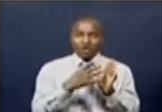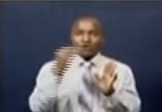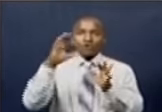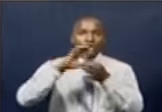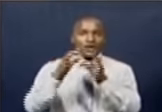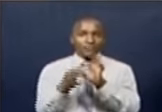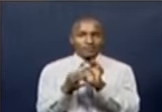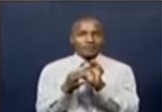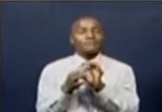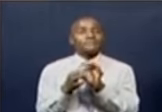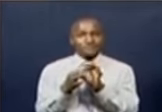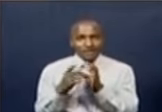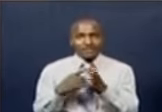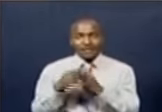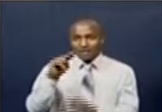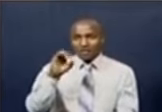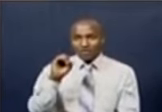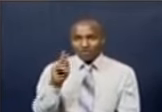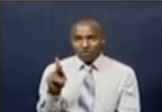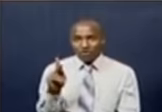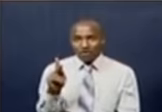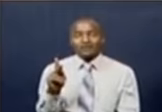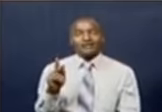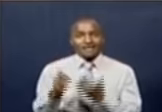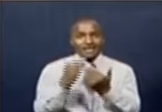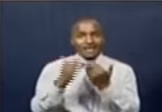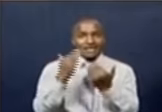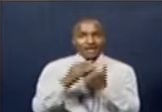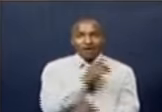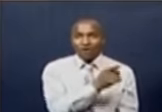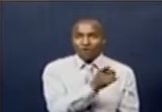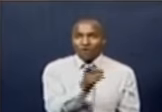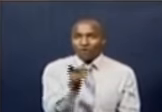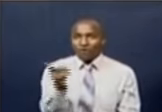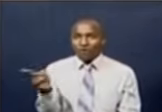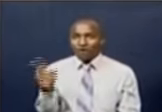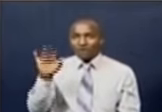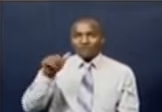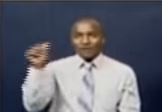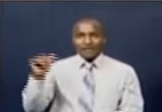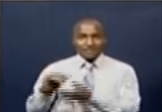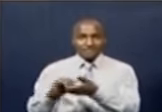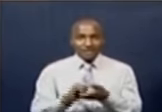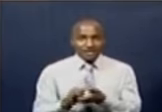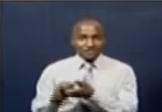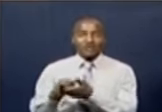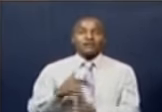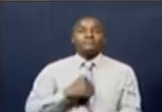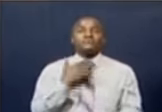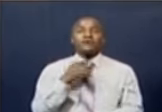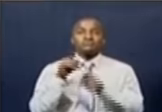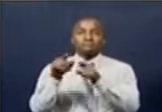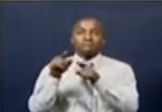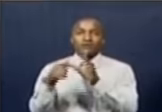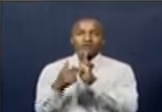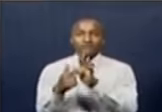And then NOC take care of all the teams. Yes. From other federations. So I want to blame, for